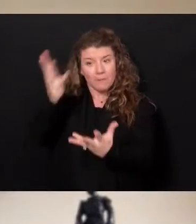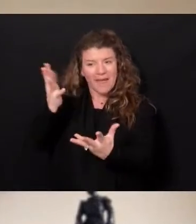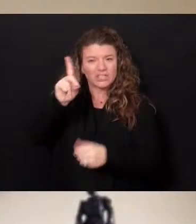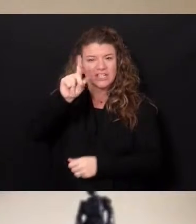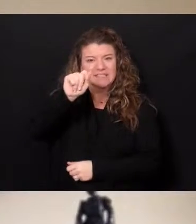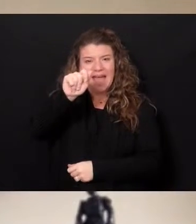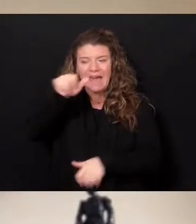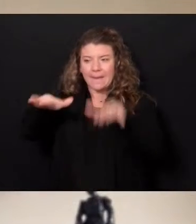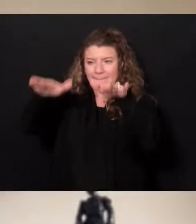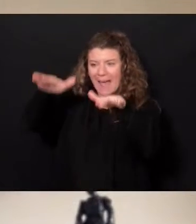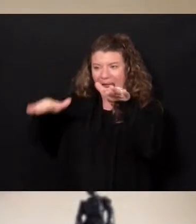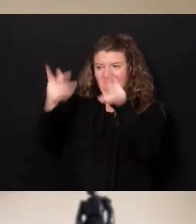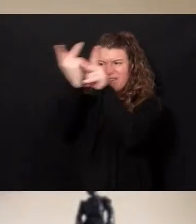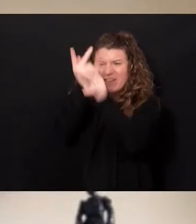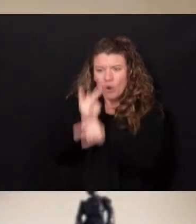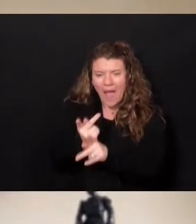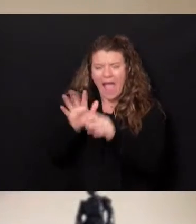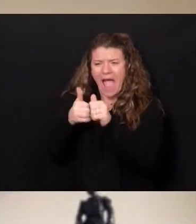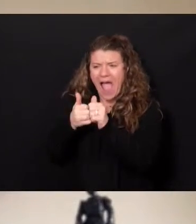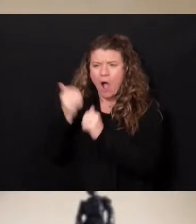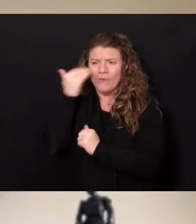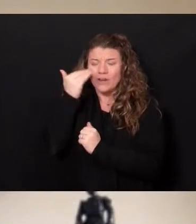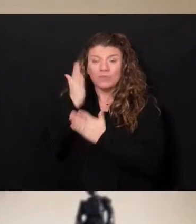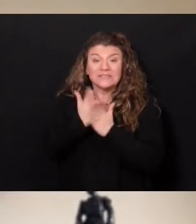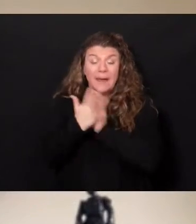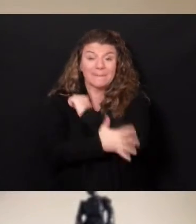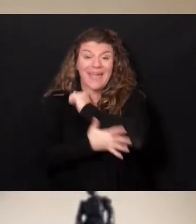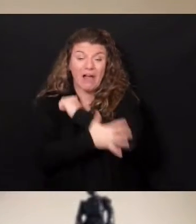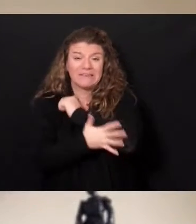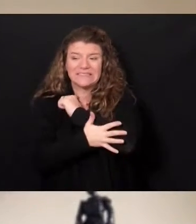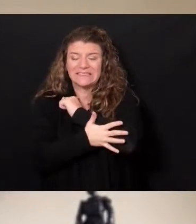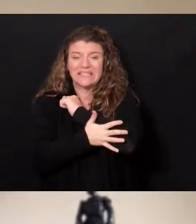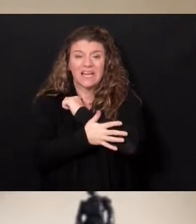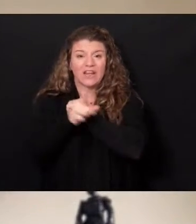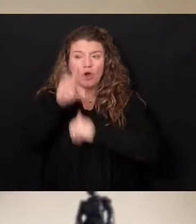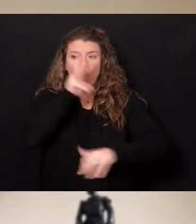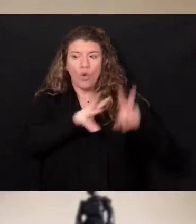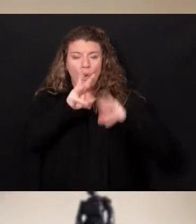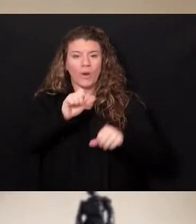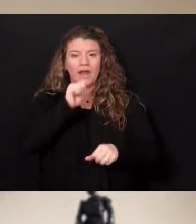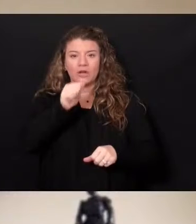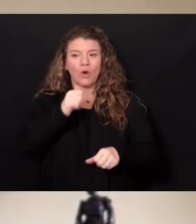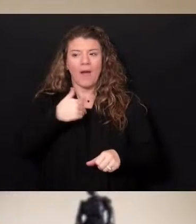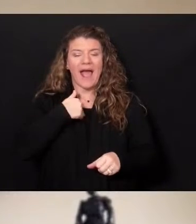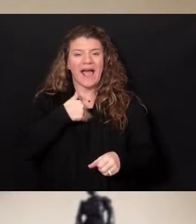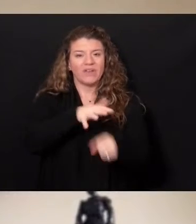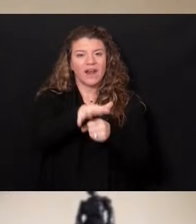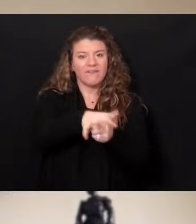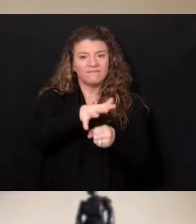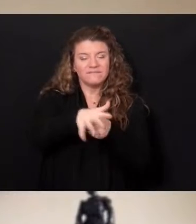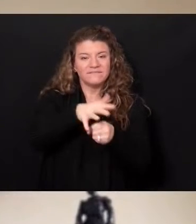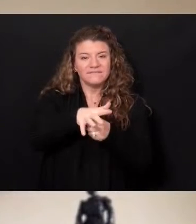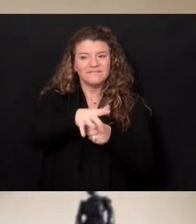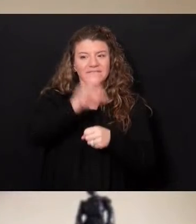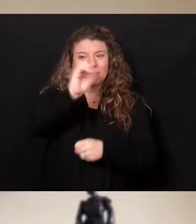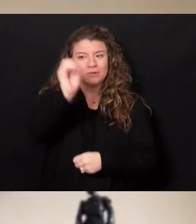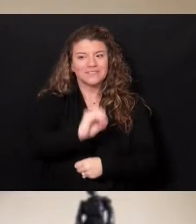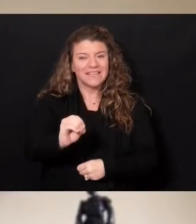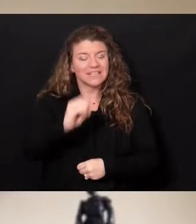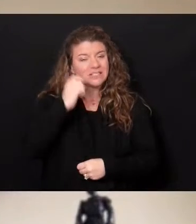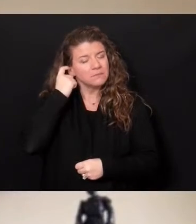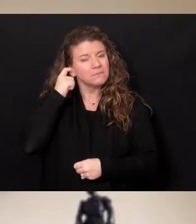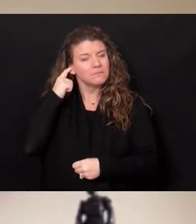balance loads. We know that there are some counties that are concerned that they may not have a higher rate of